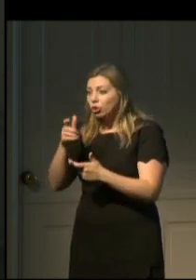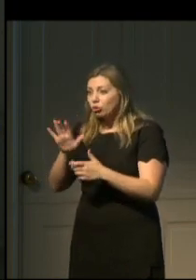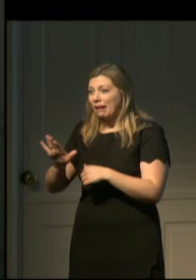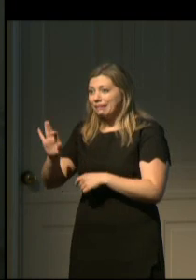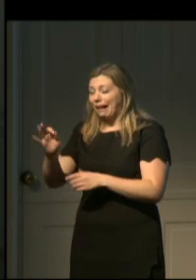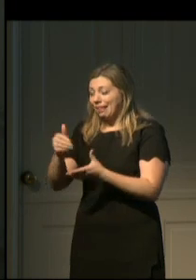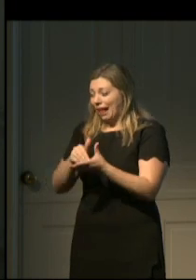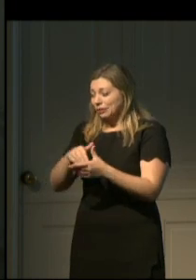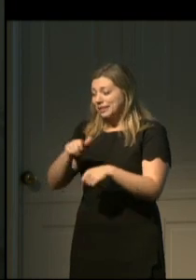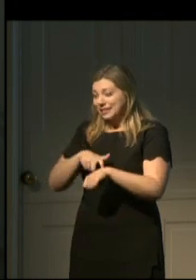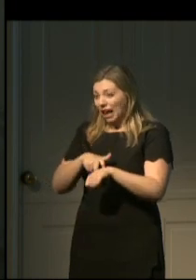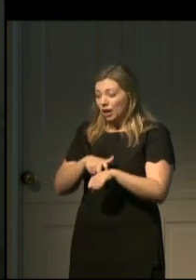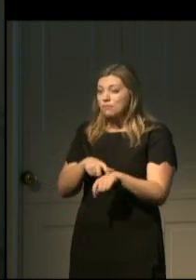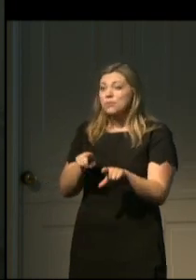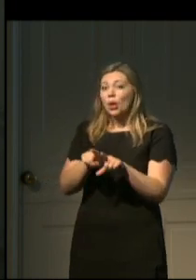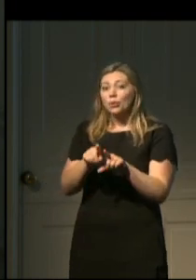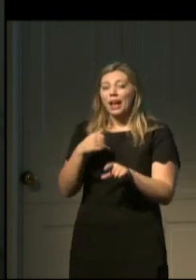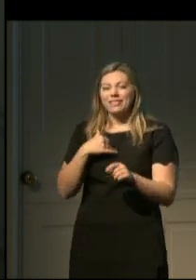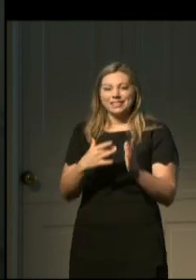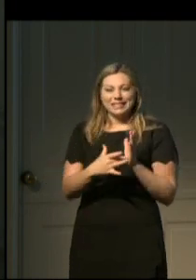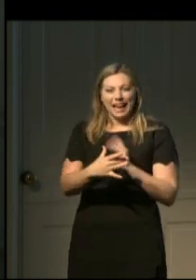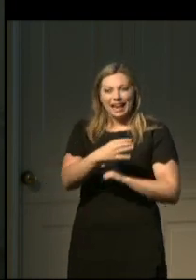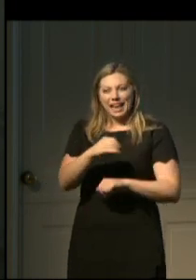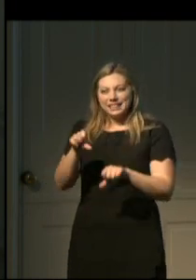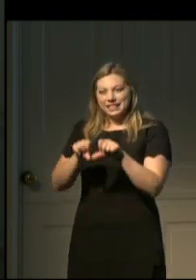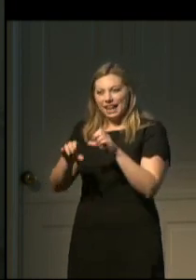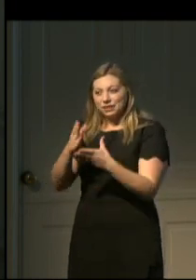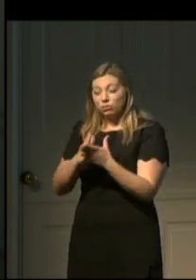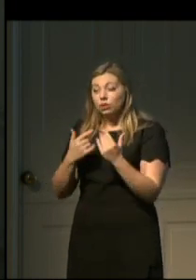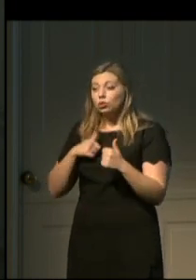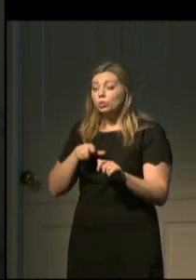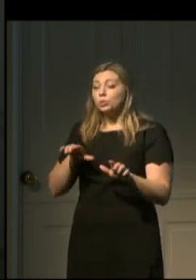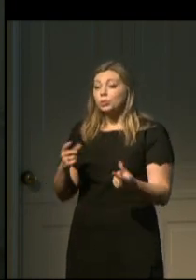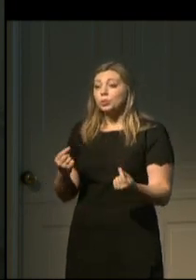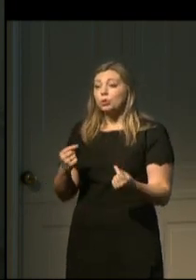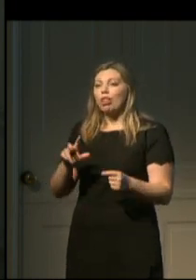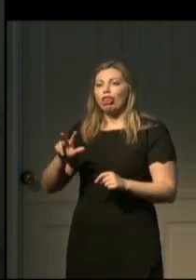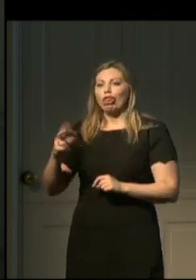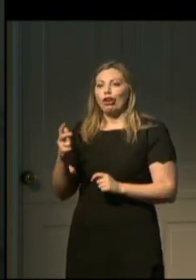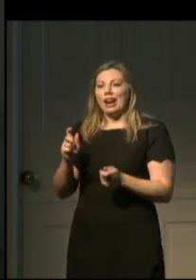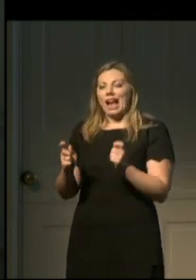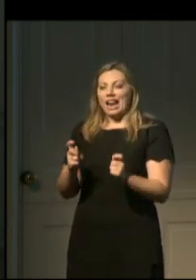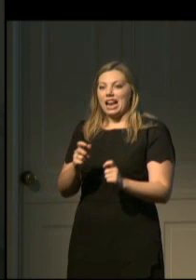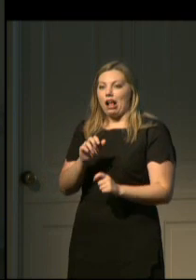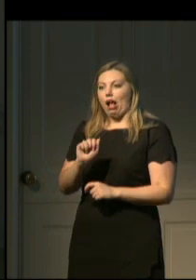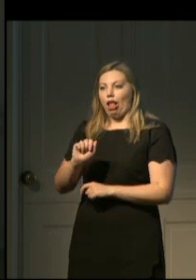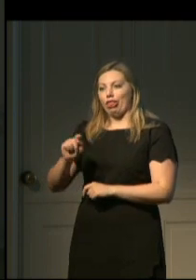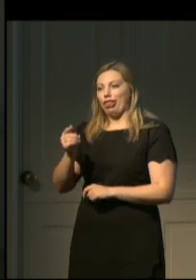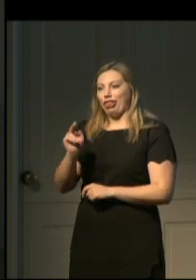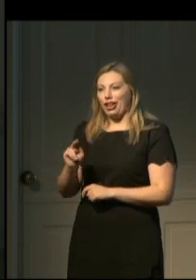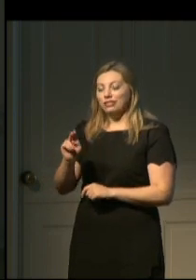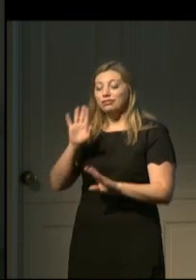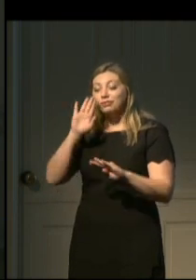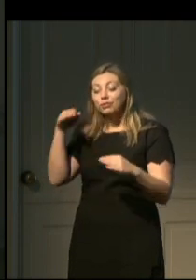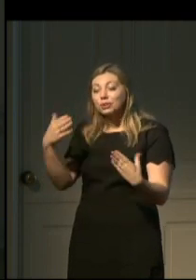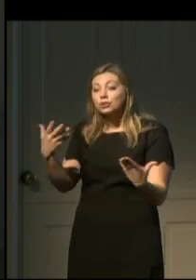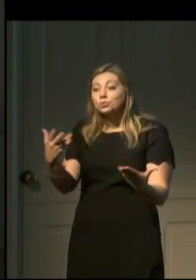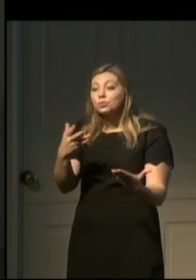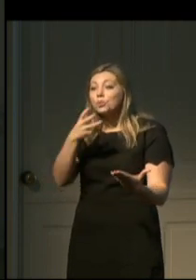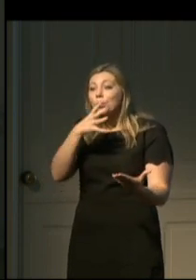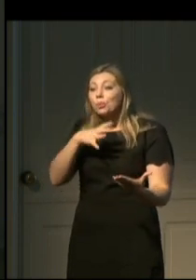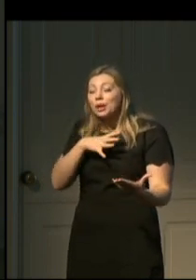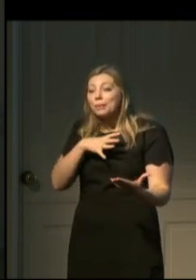Tuesday, more on the tech and science side, we will conduct a 3rd edit-a-thon focusing on women in